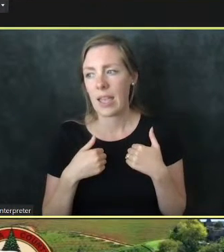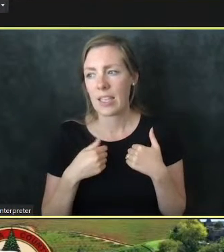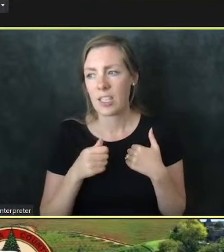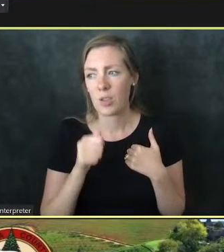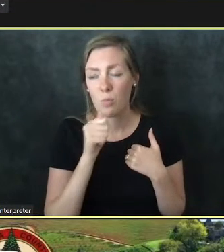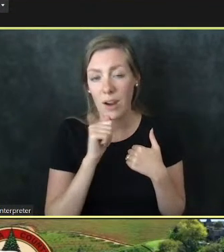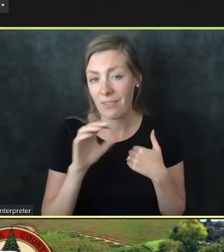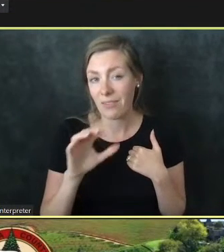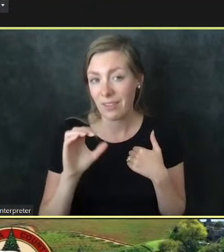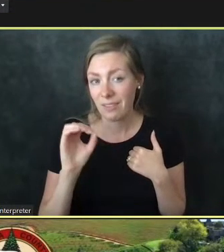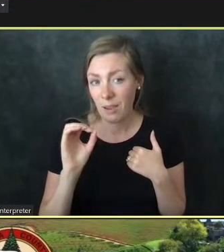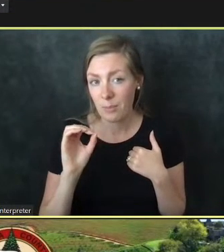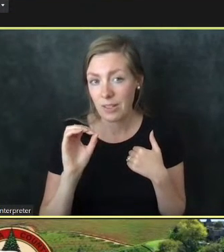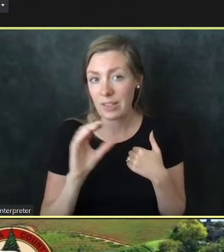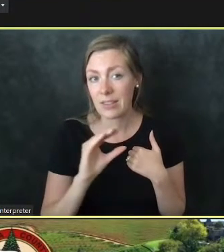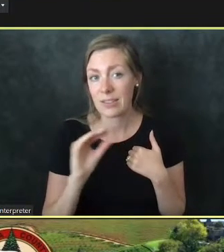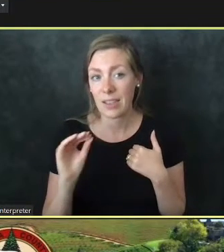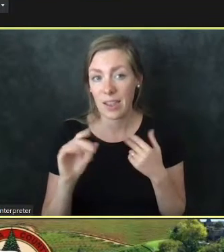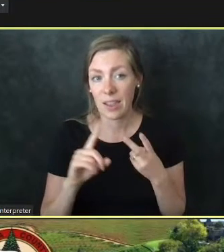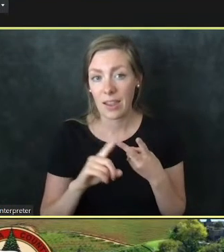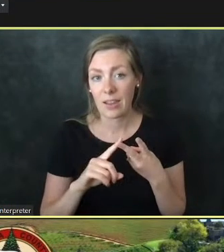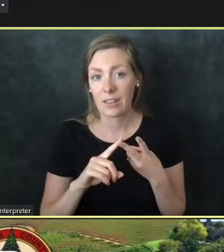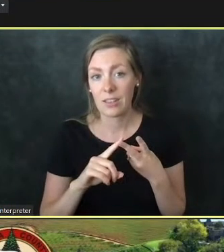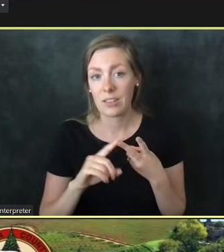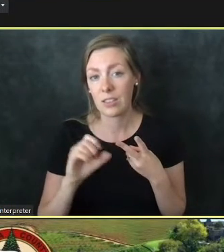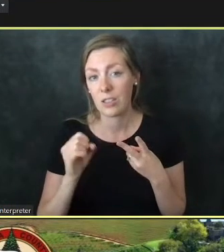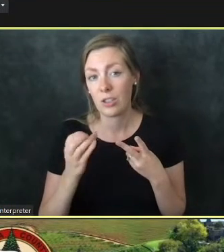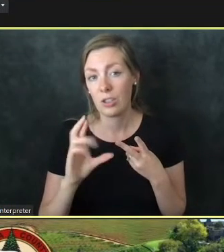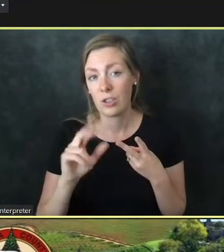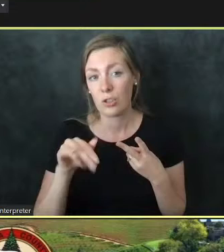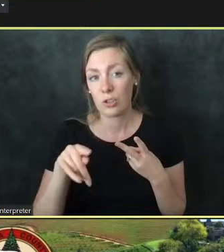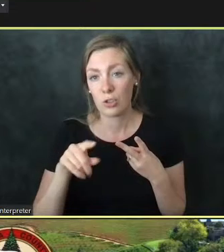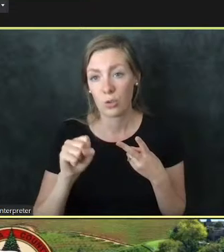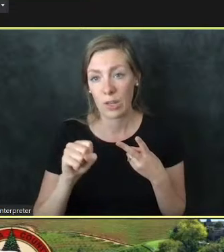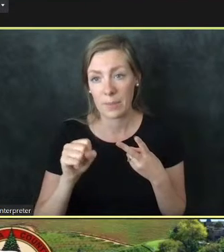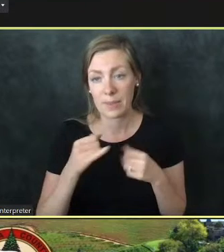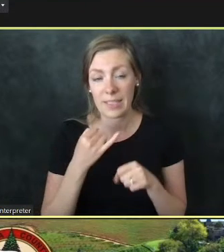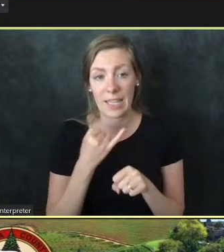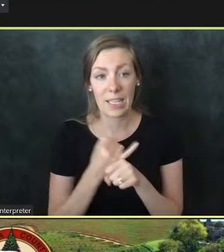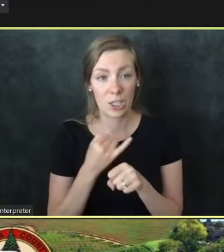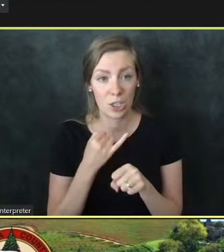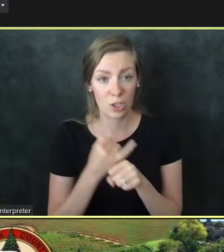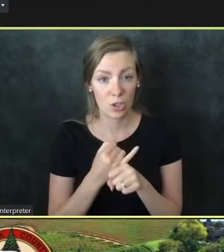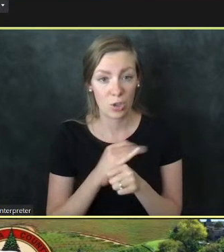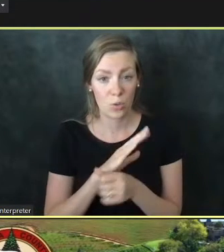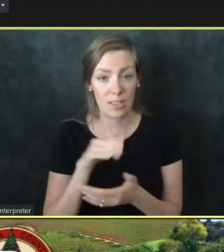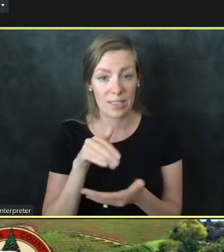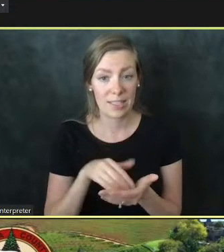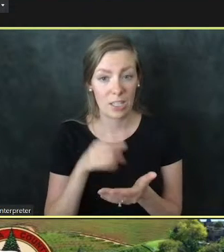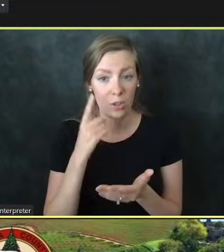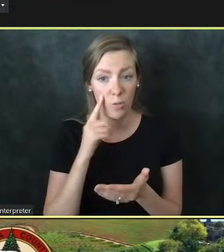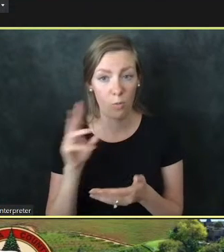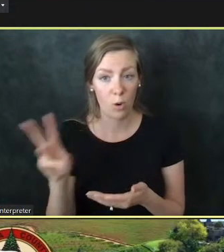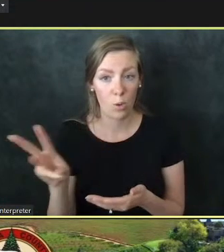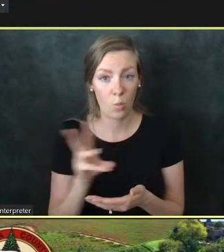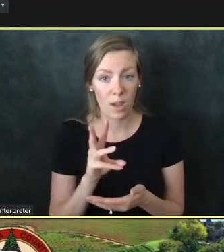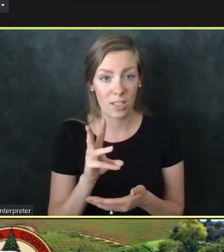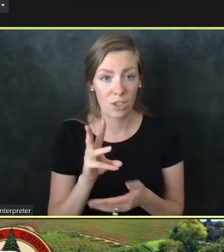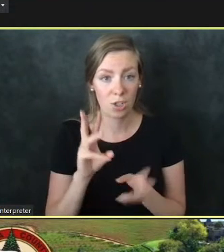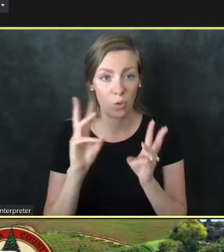haber companies agua y va a ser and agua Scripps Institute, cada año. Center for Western Weather